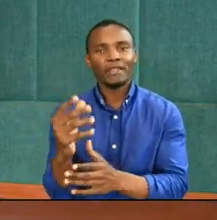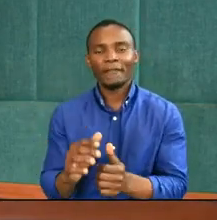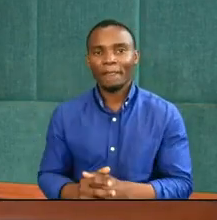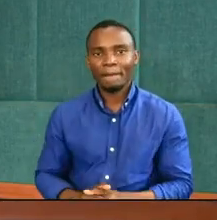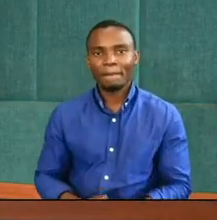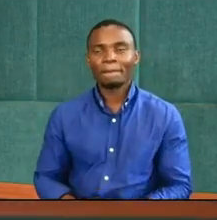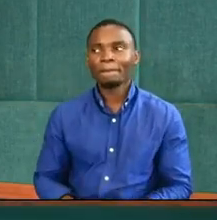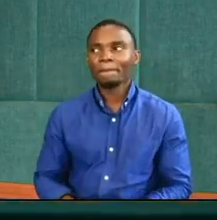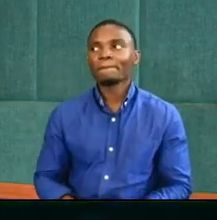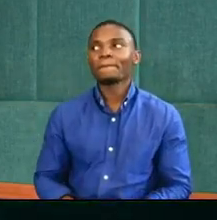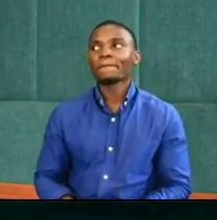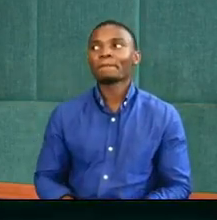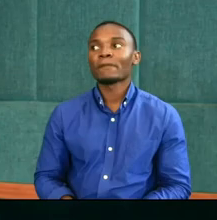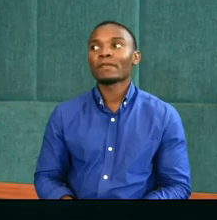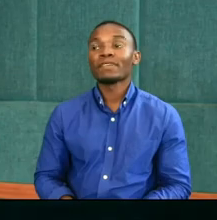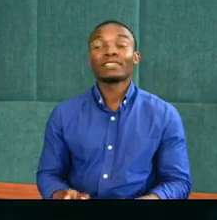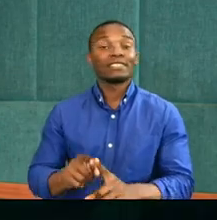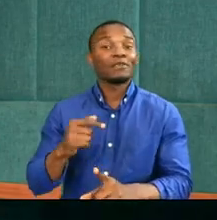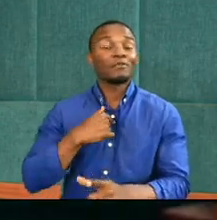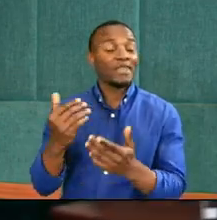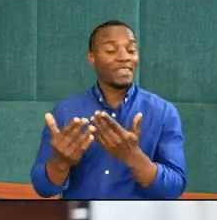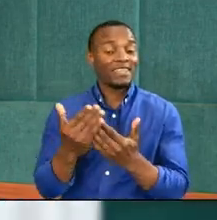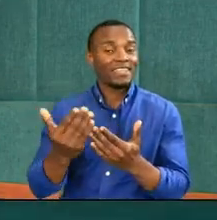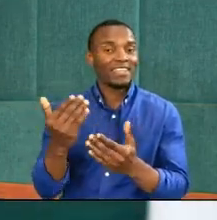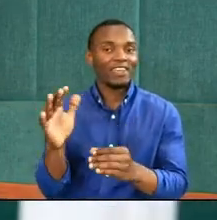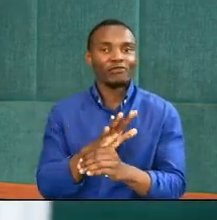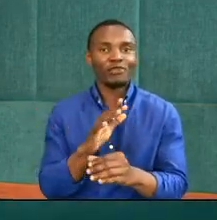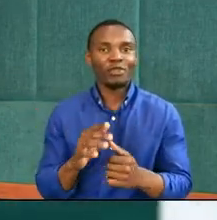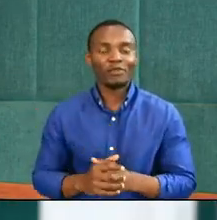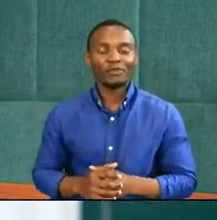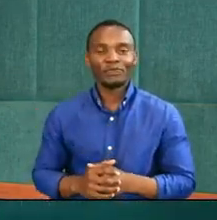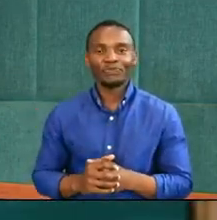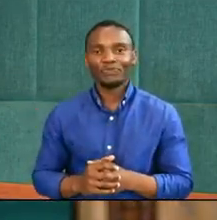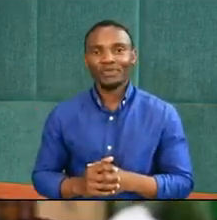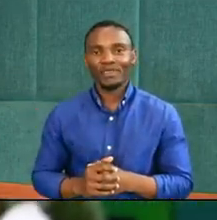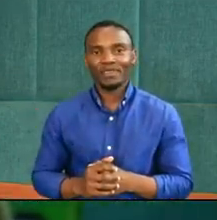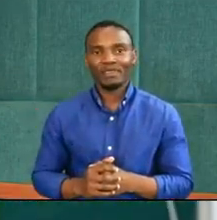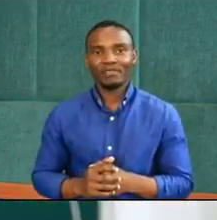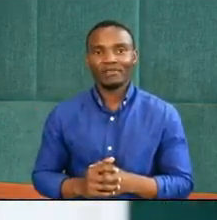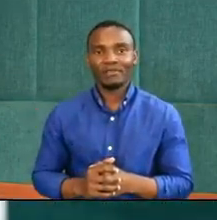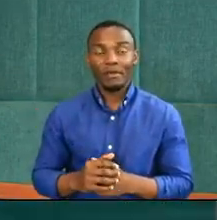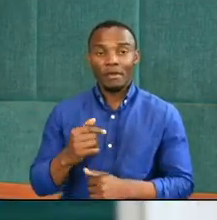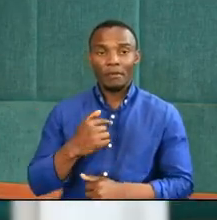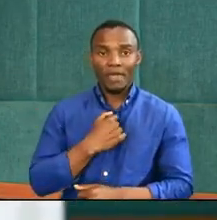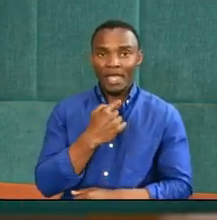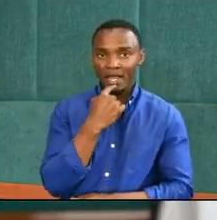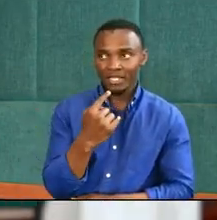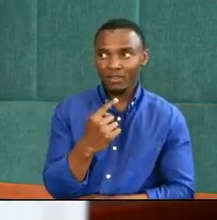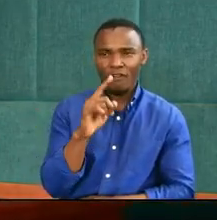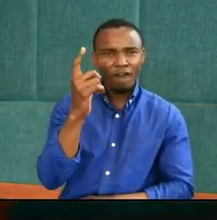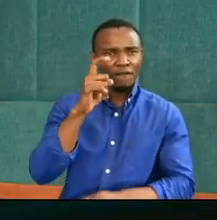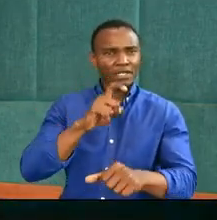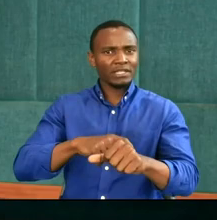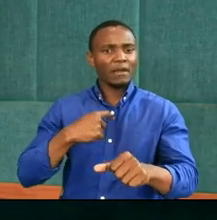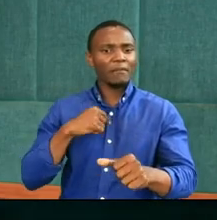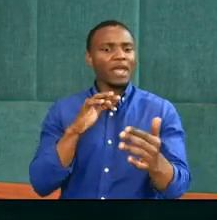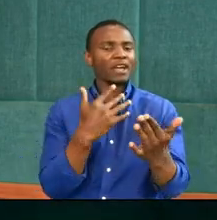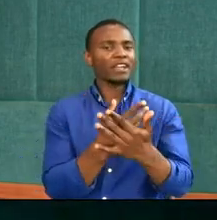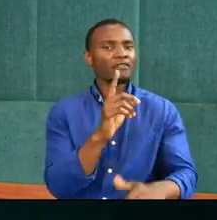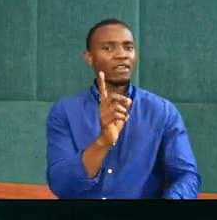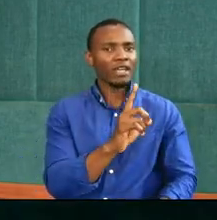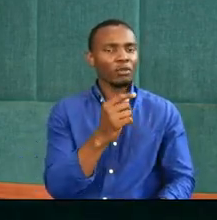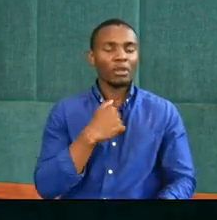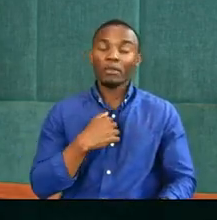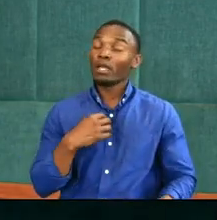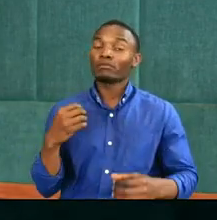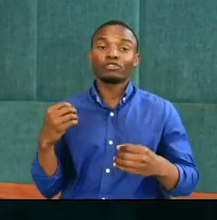Spring. And I have to be very careful here. Let me just disclose something. The first time I came to Nairobi, Pastor, I